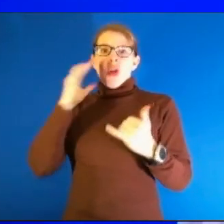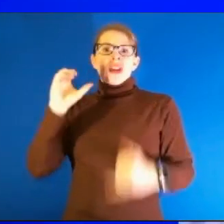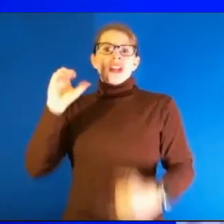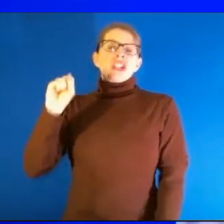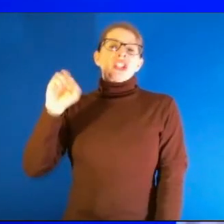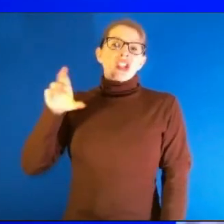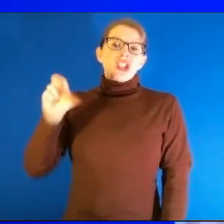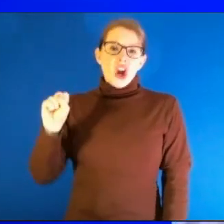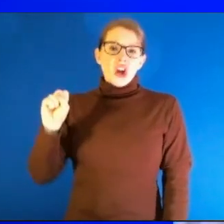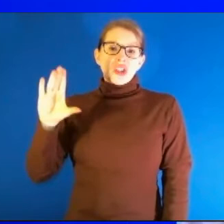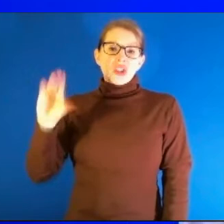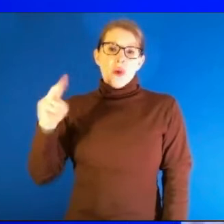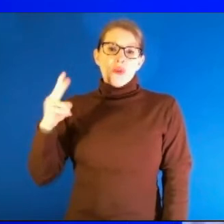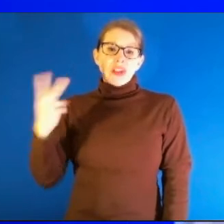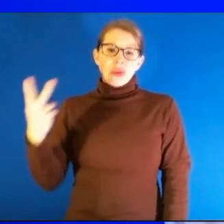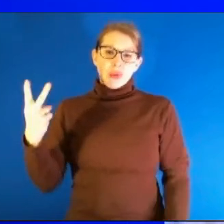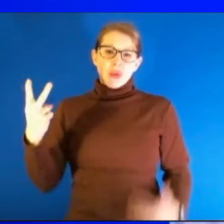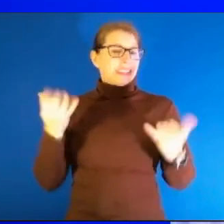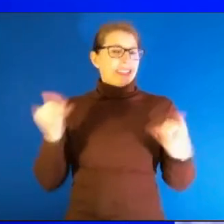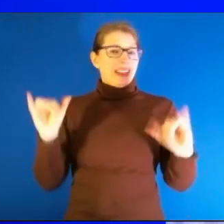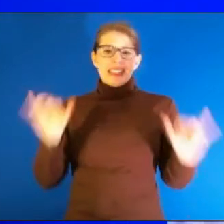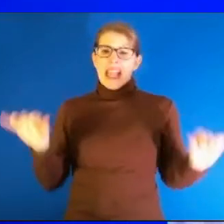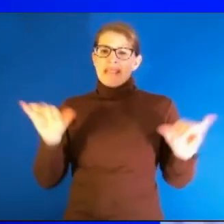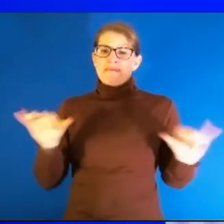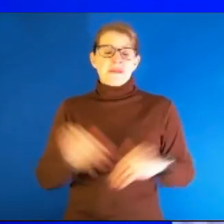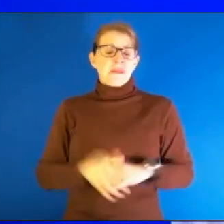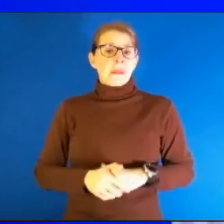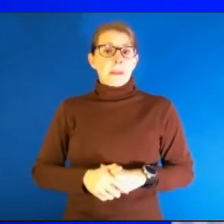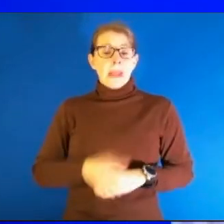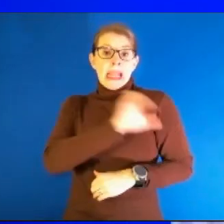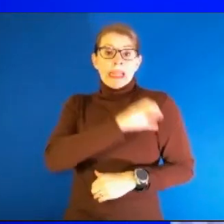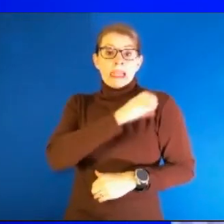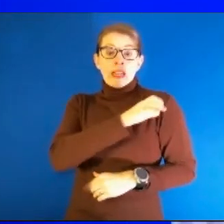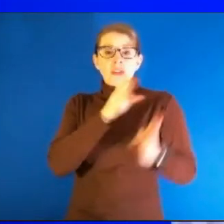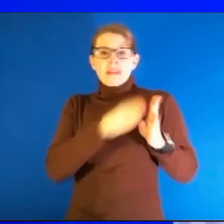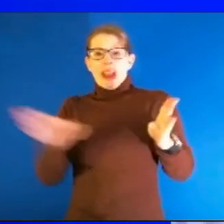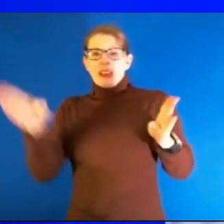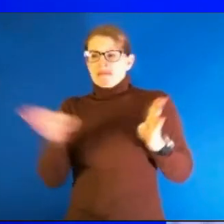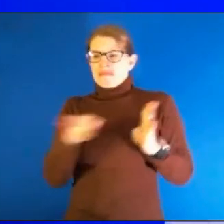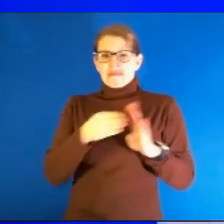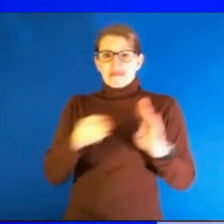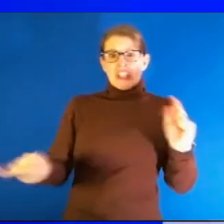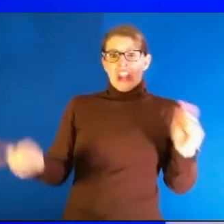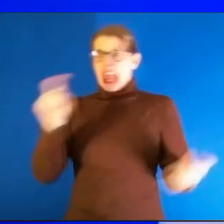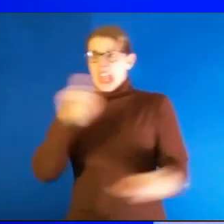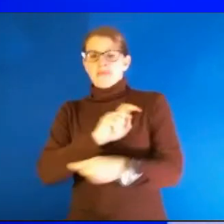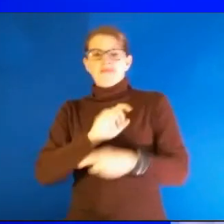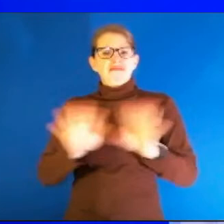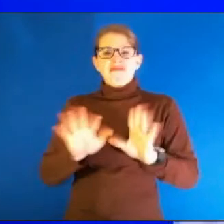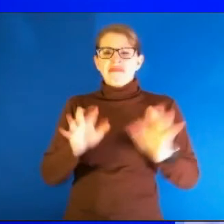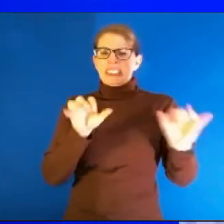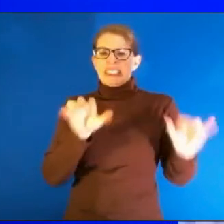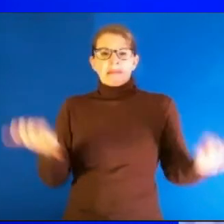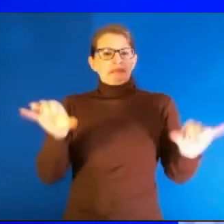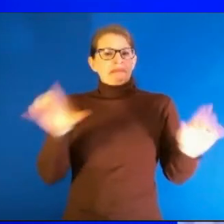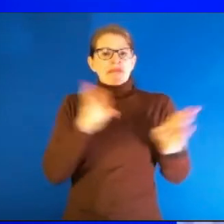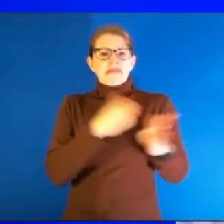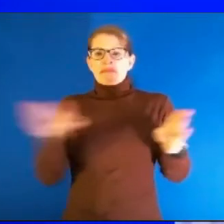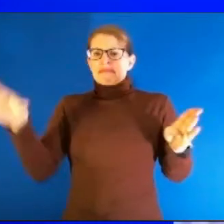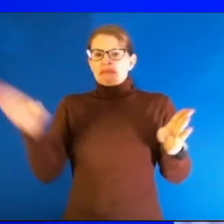And just as you said, Steve, really the clinical spectrum is not to change. And what have we seen since